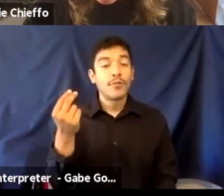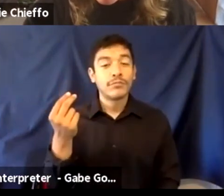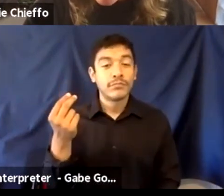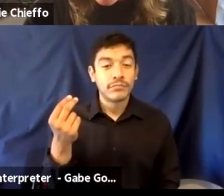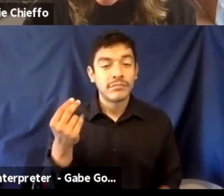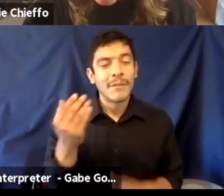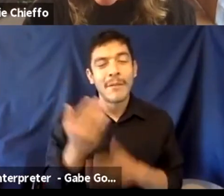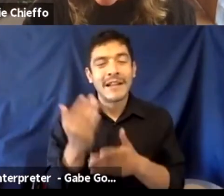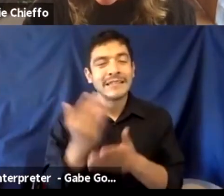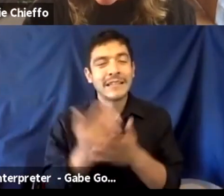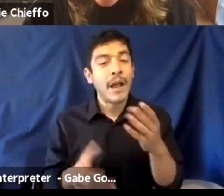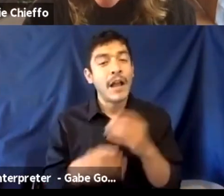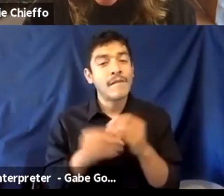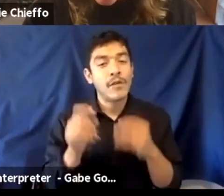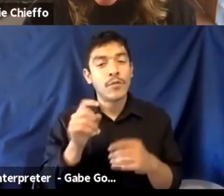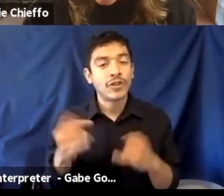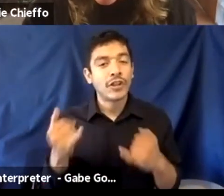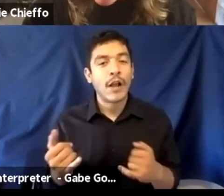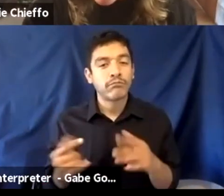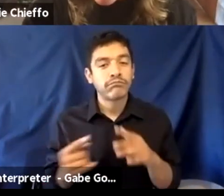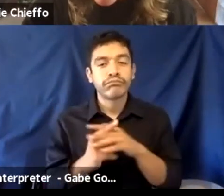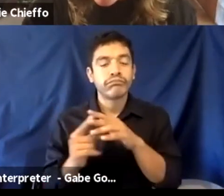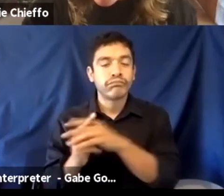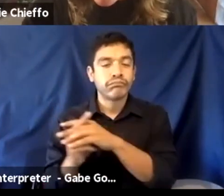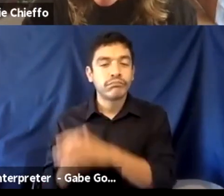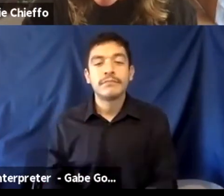maybe some additional questions here in the chat.